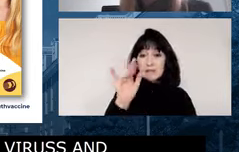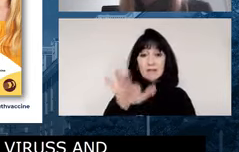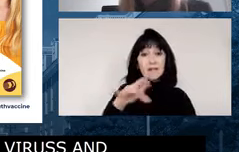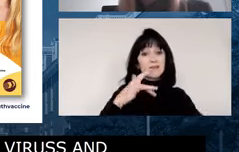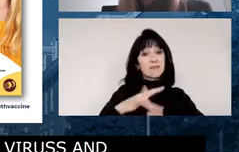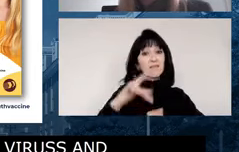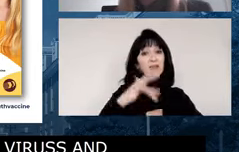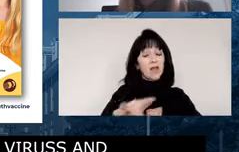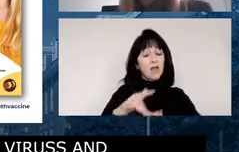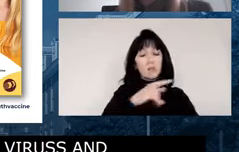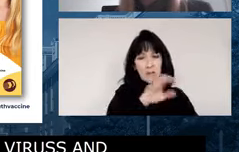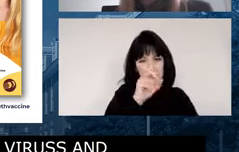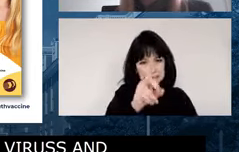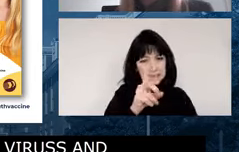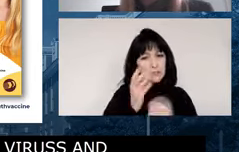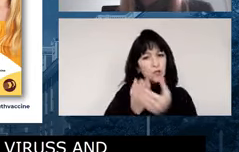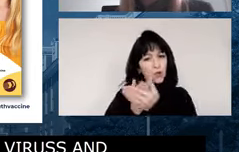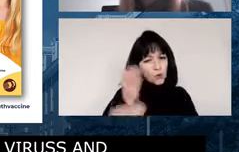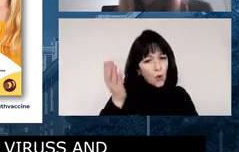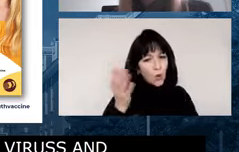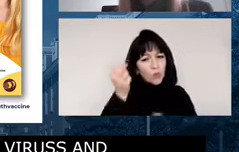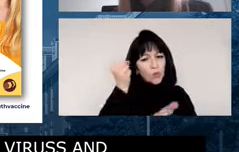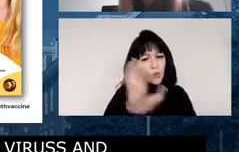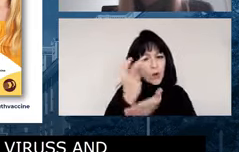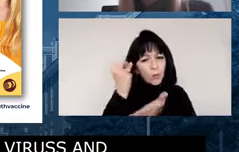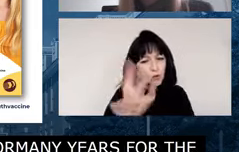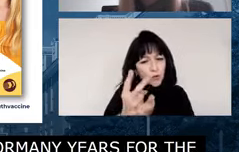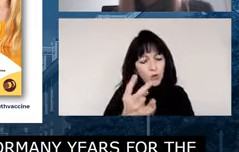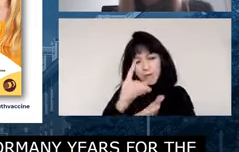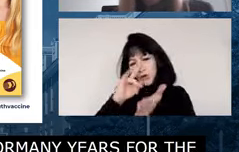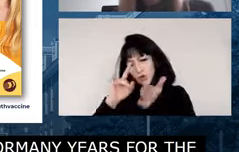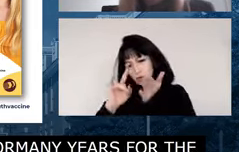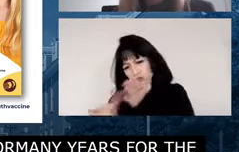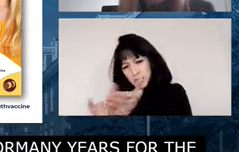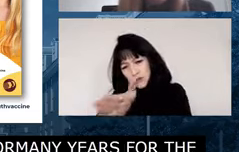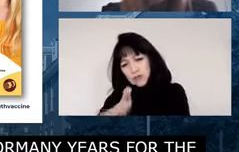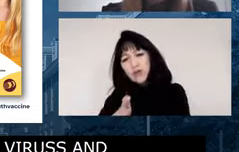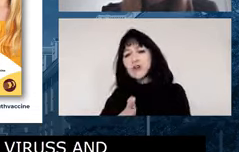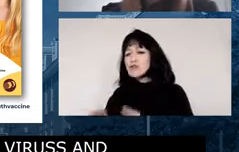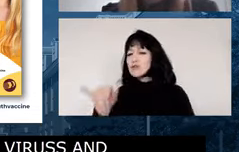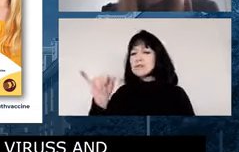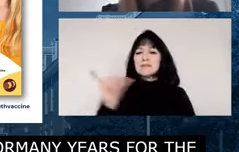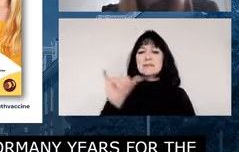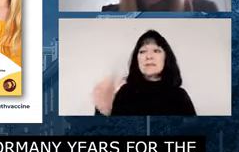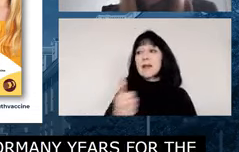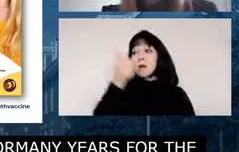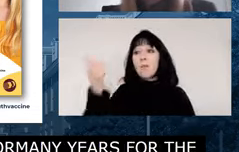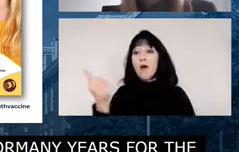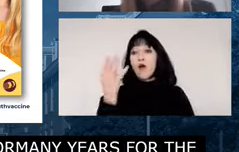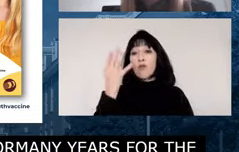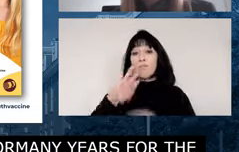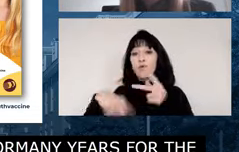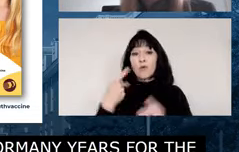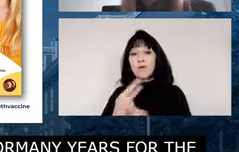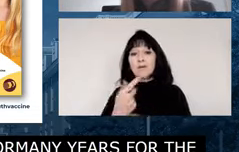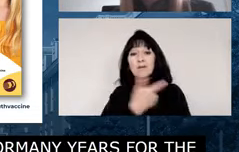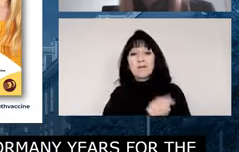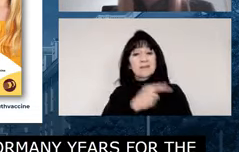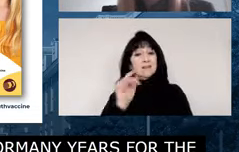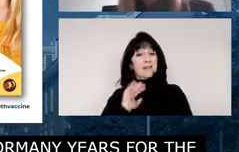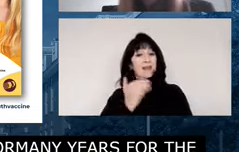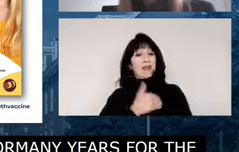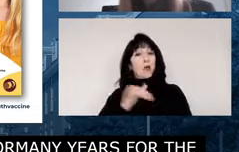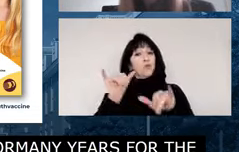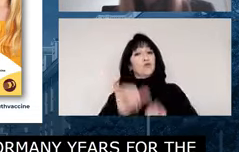through the same approval process that's required for other vaccines, including our routine childhood